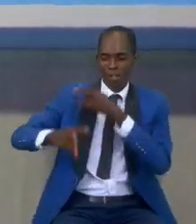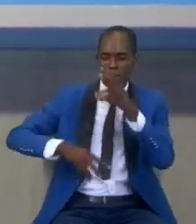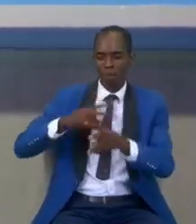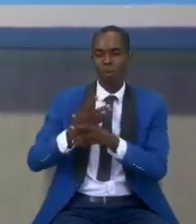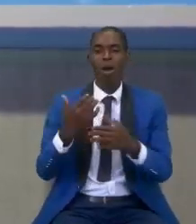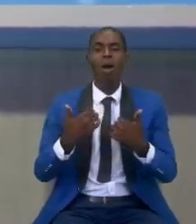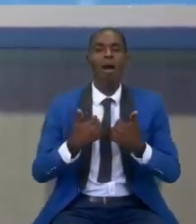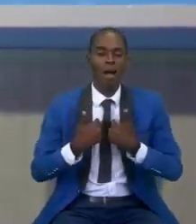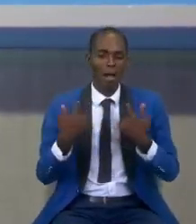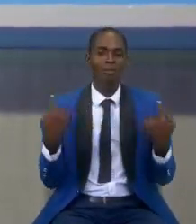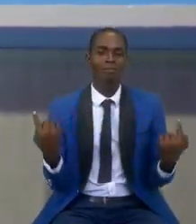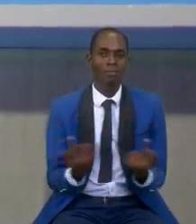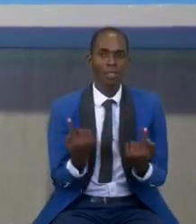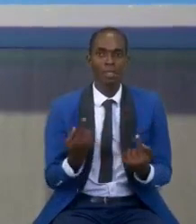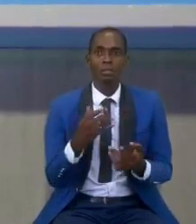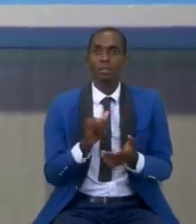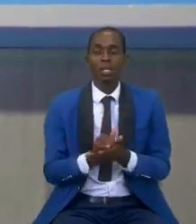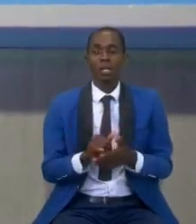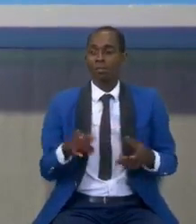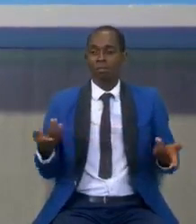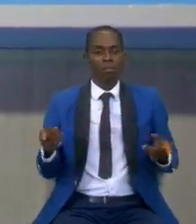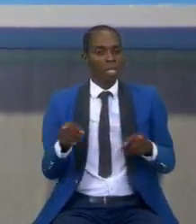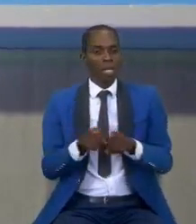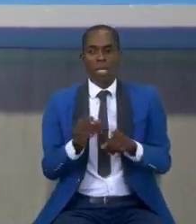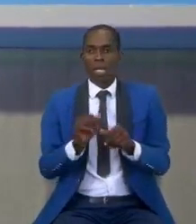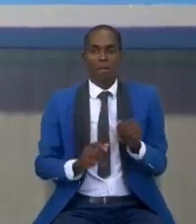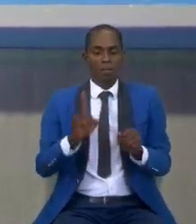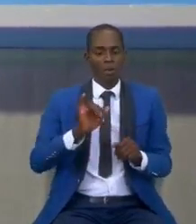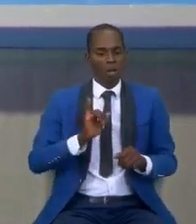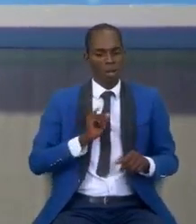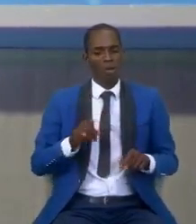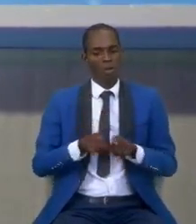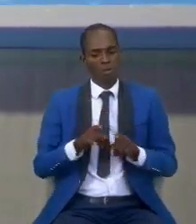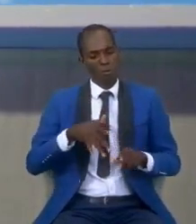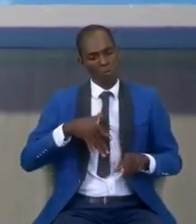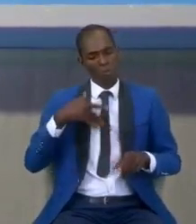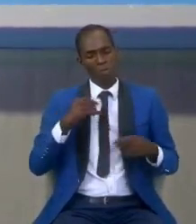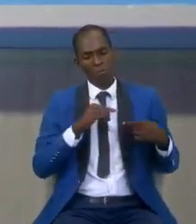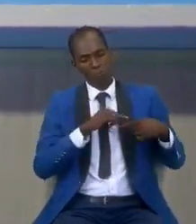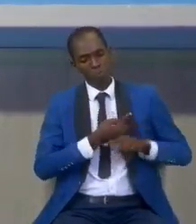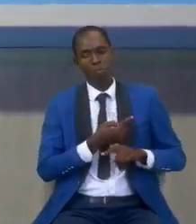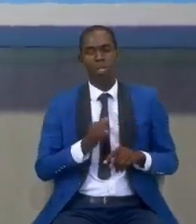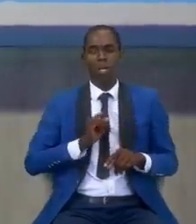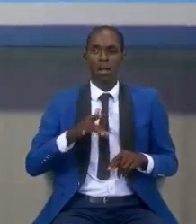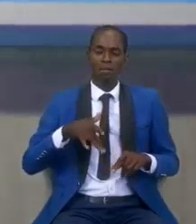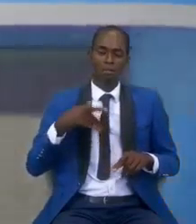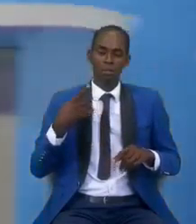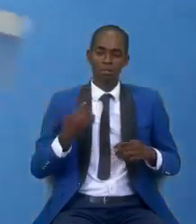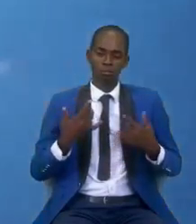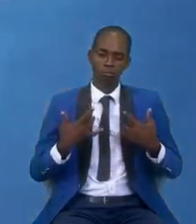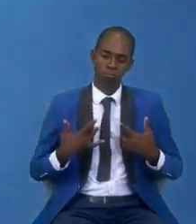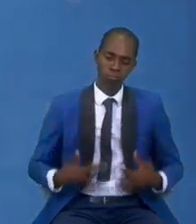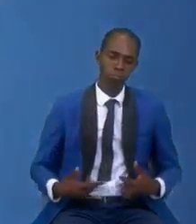guilt. I feel the oppression. I feel the sense of punishment awaiting me